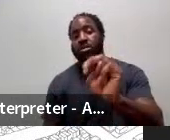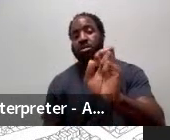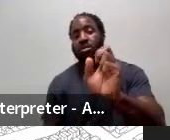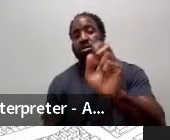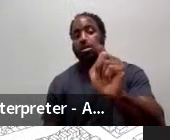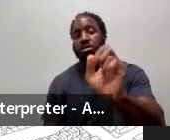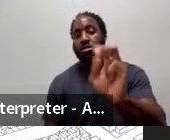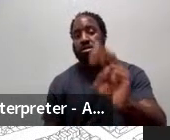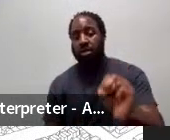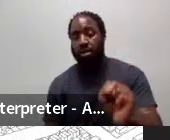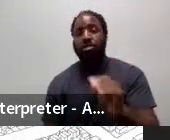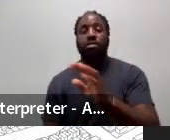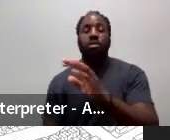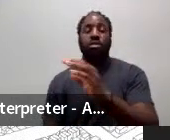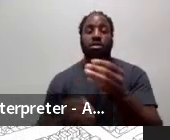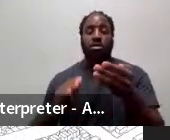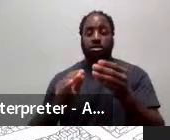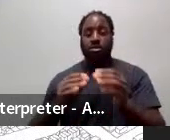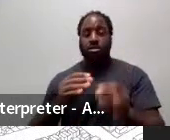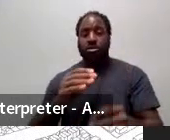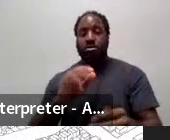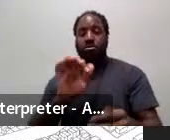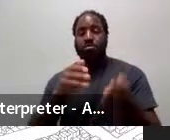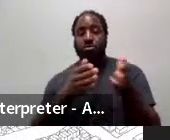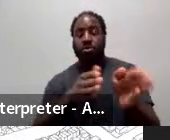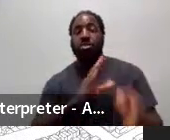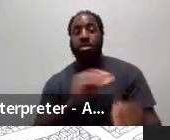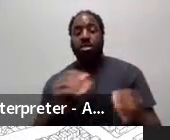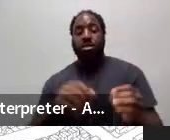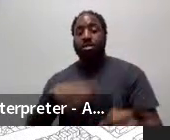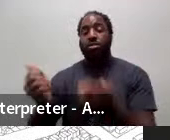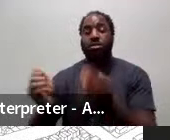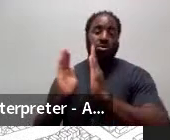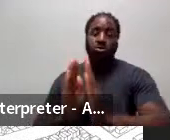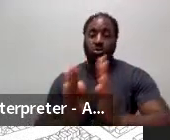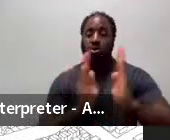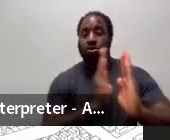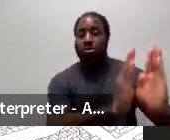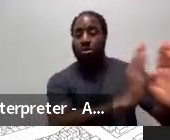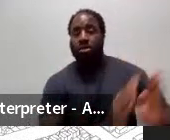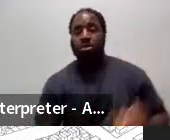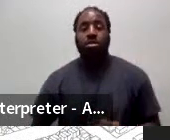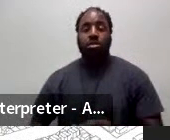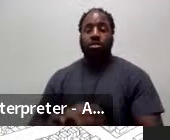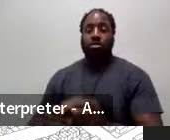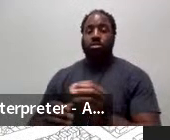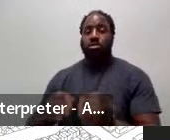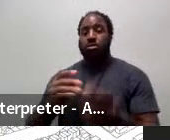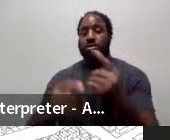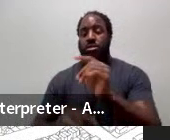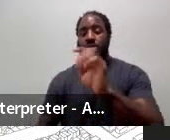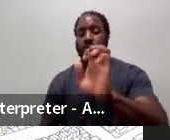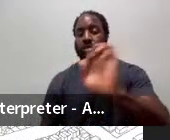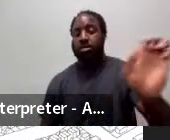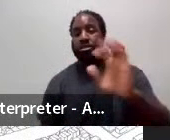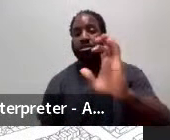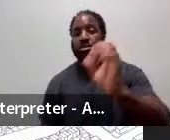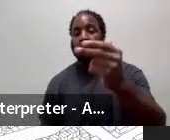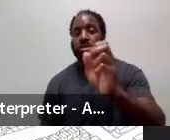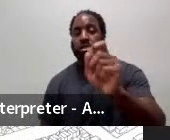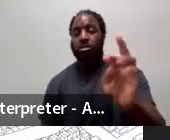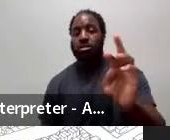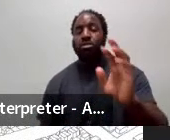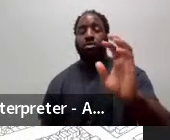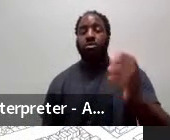Road and along the surrounding corridors, the Williamsbridge Road corridor, as well as the Eastchester Road corridor on the south side of the rail